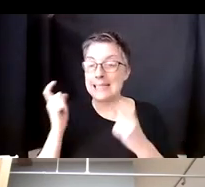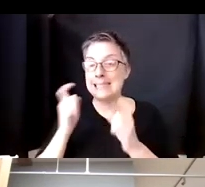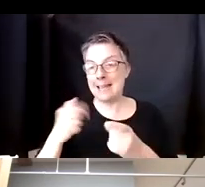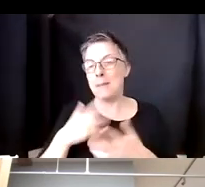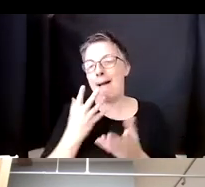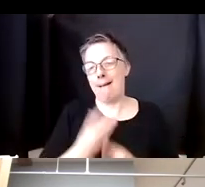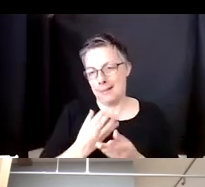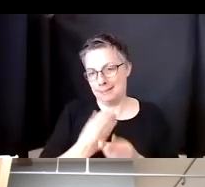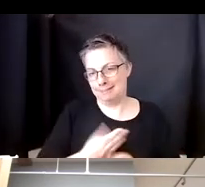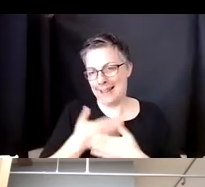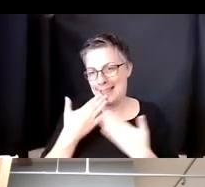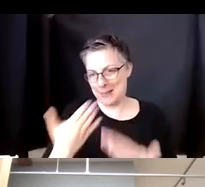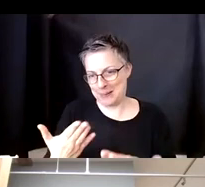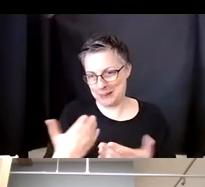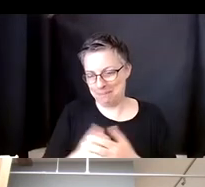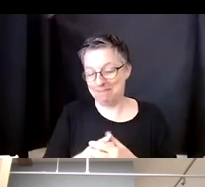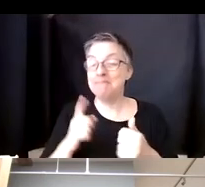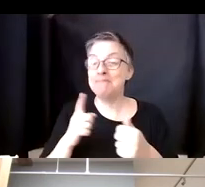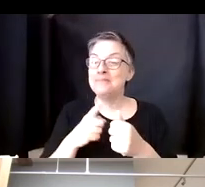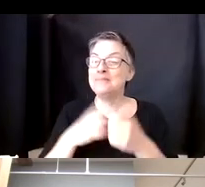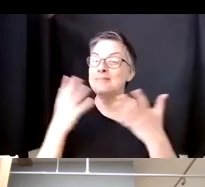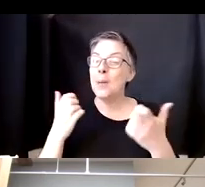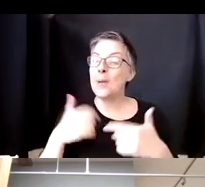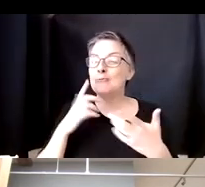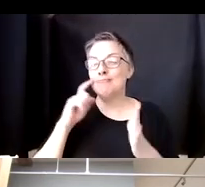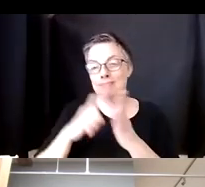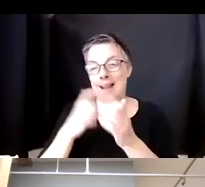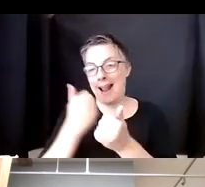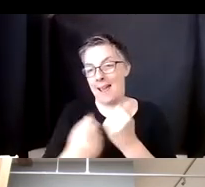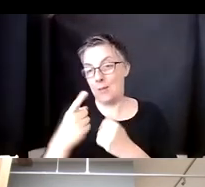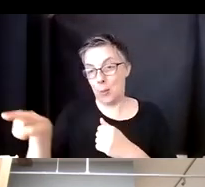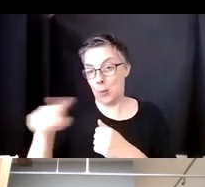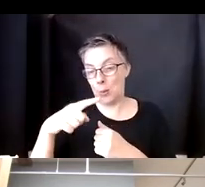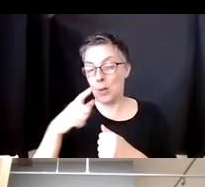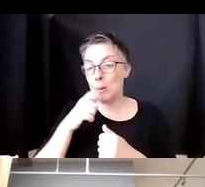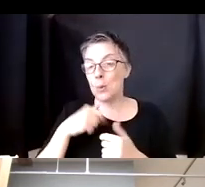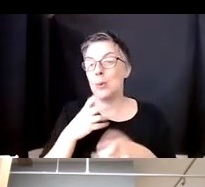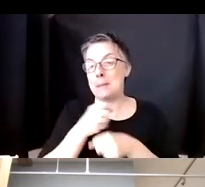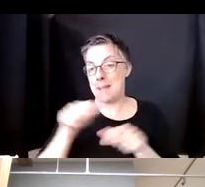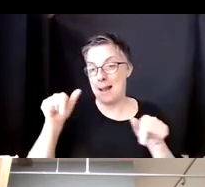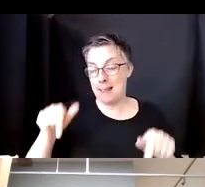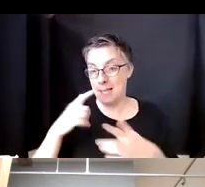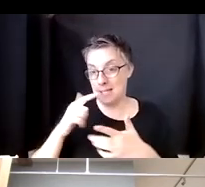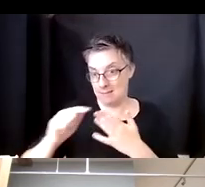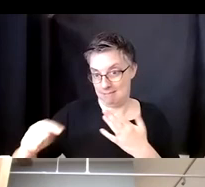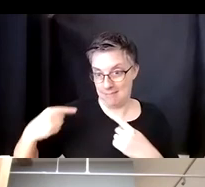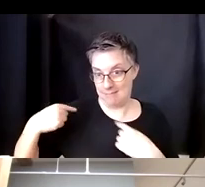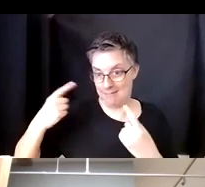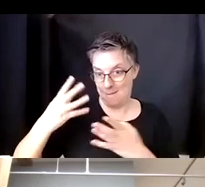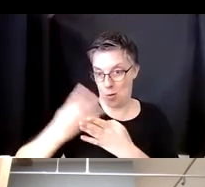thank yous. First, I would like to acknowledge everyone who has made this possible over the last 4